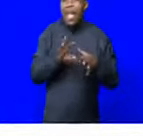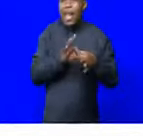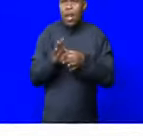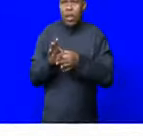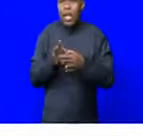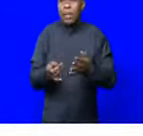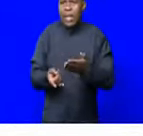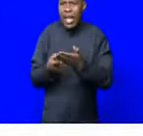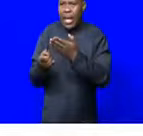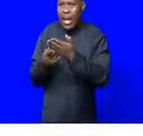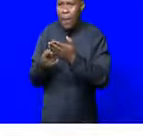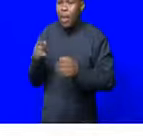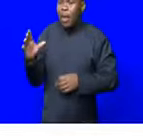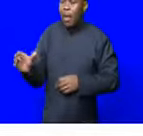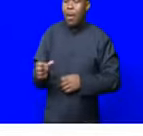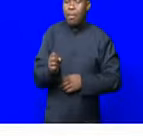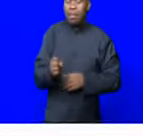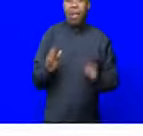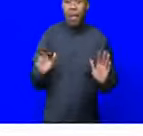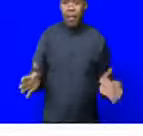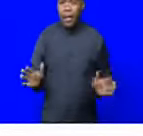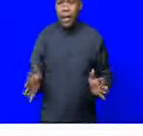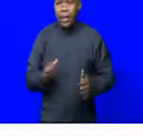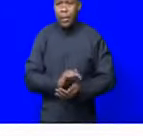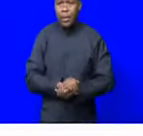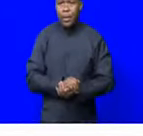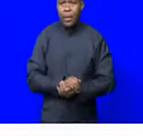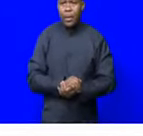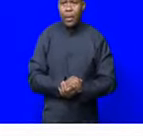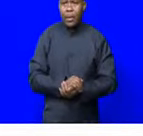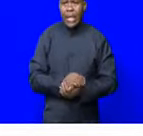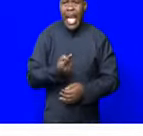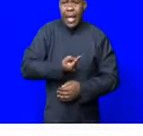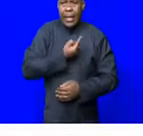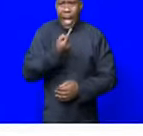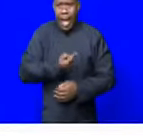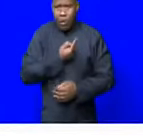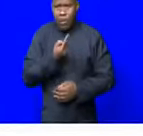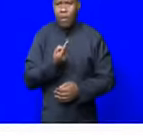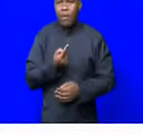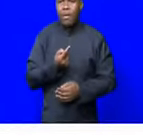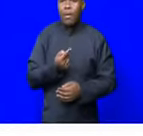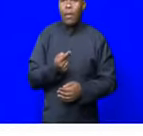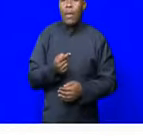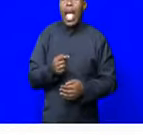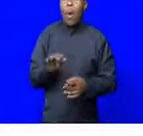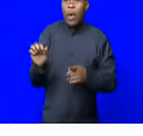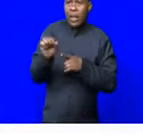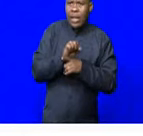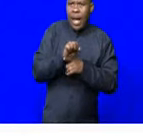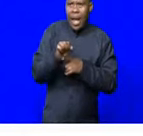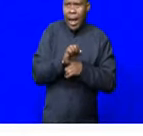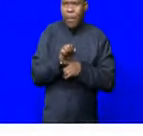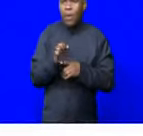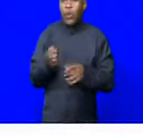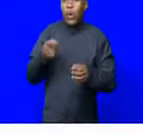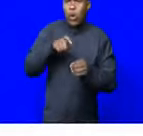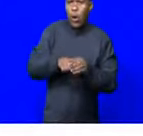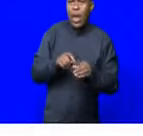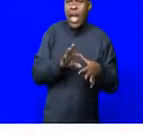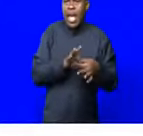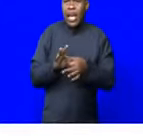until she was employed for an internship ngapane na ya say